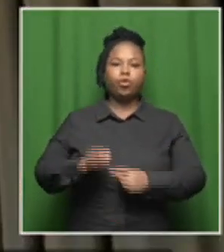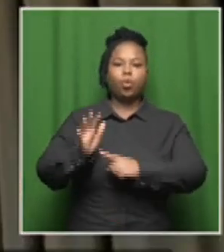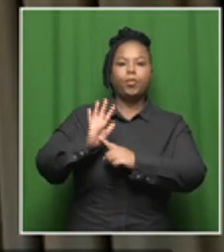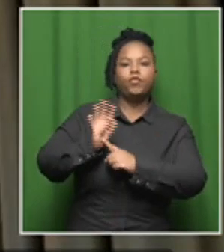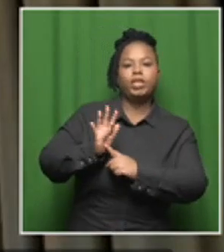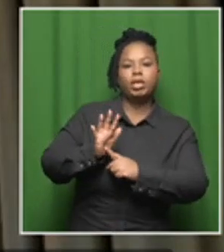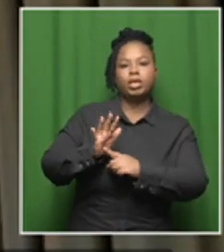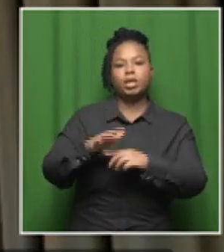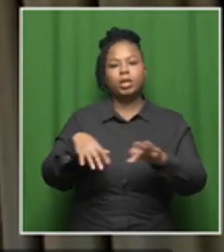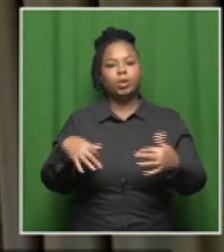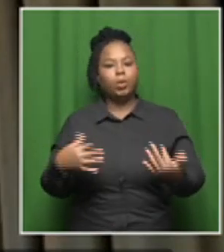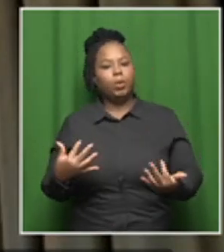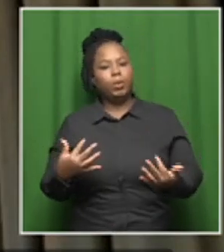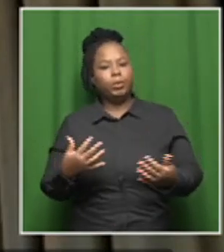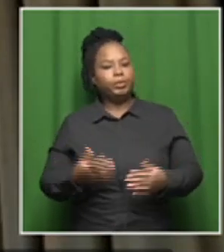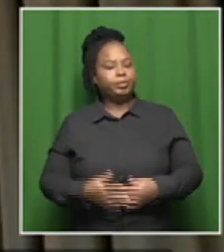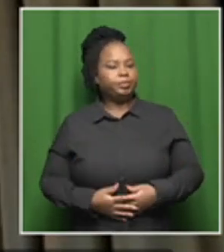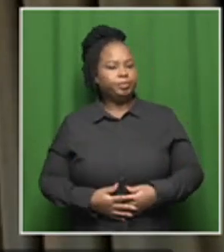do